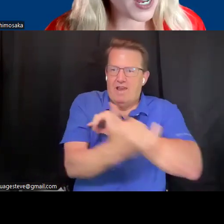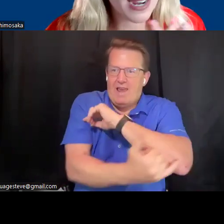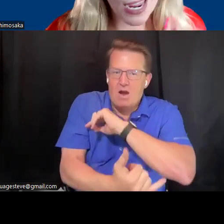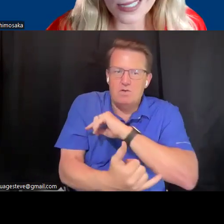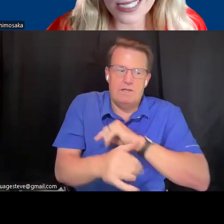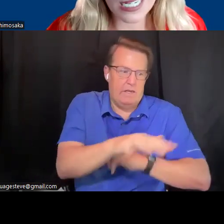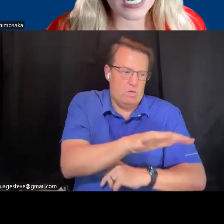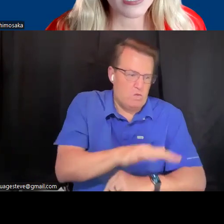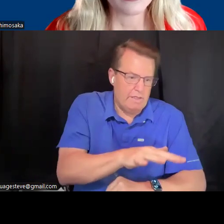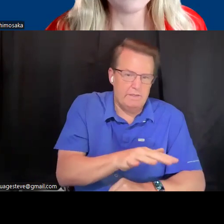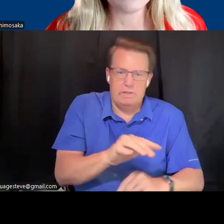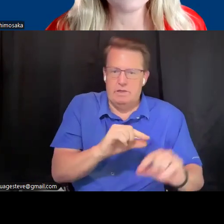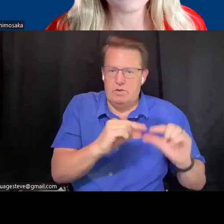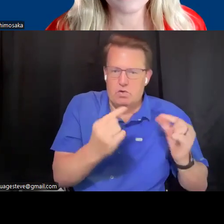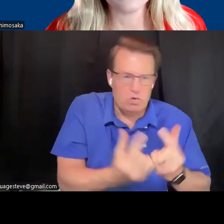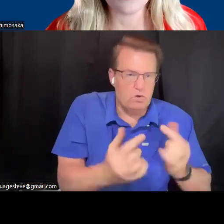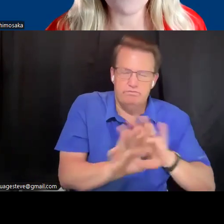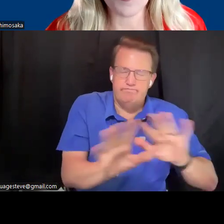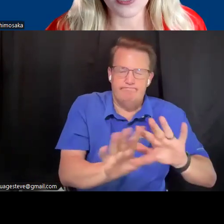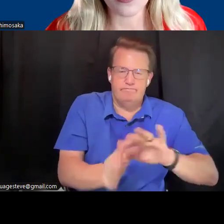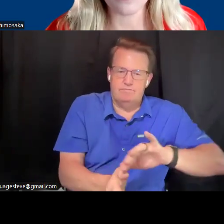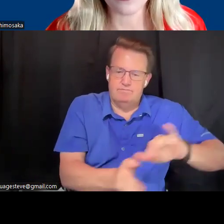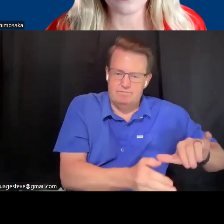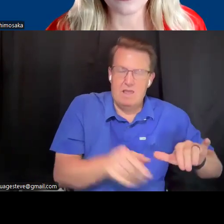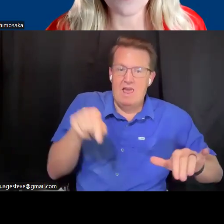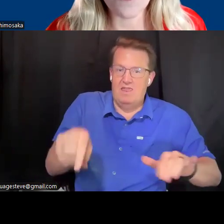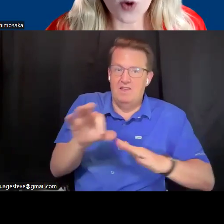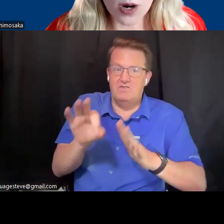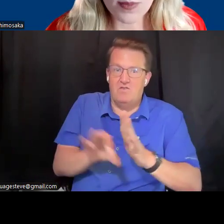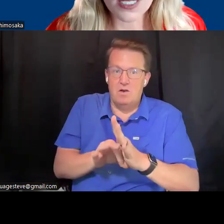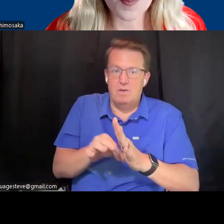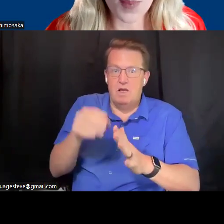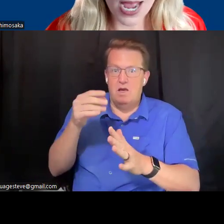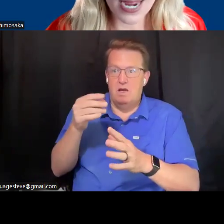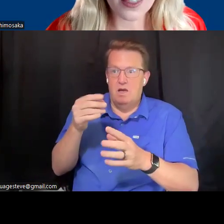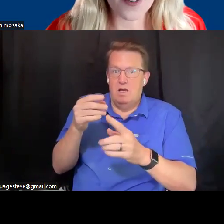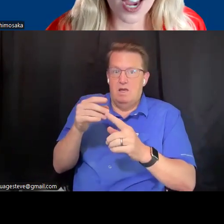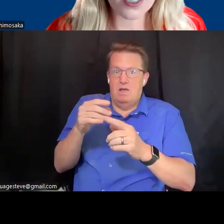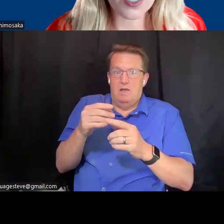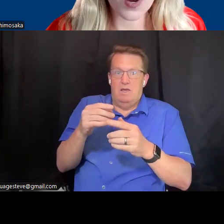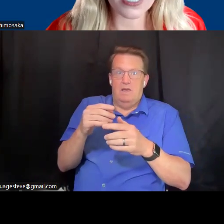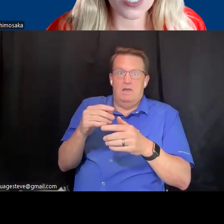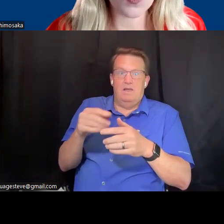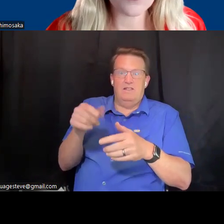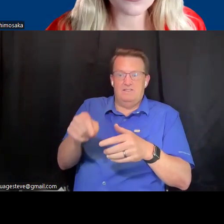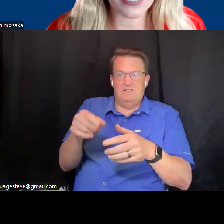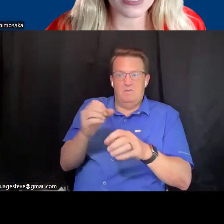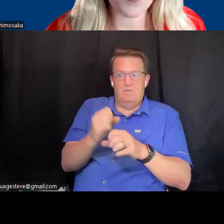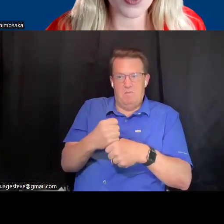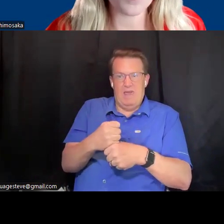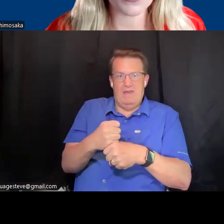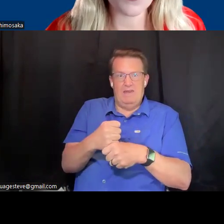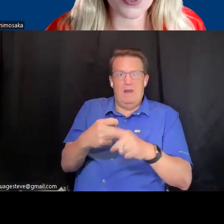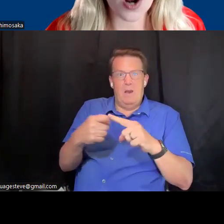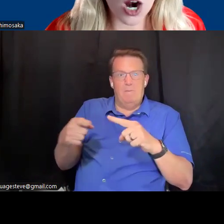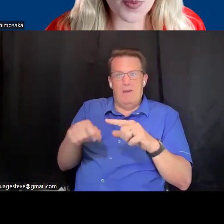one entity. This is a formula that is informed by the factors and weights that we've decided upon